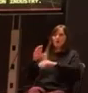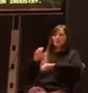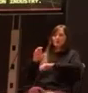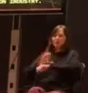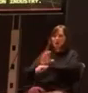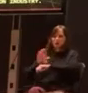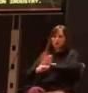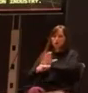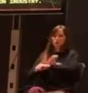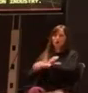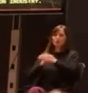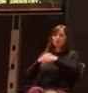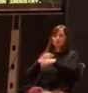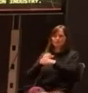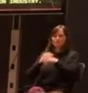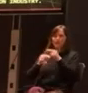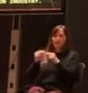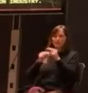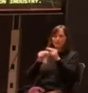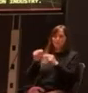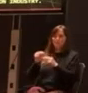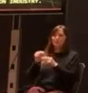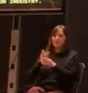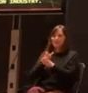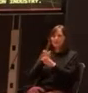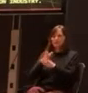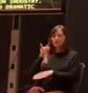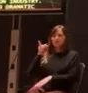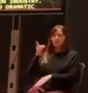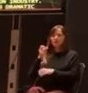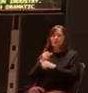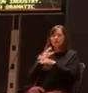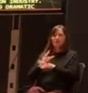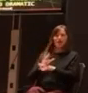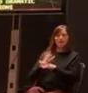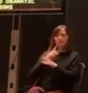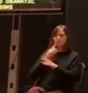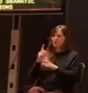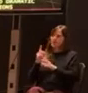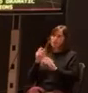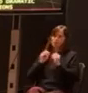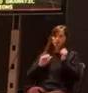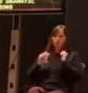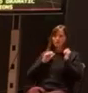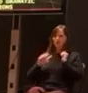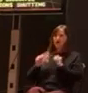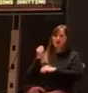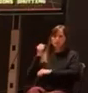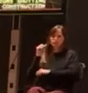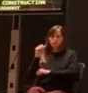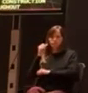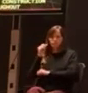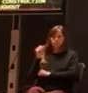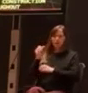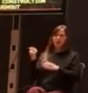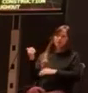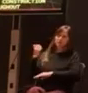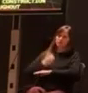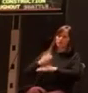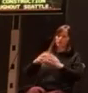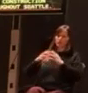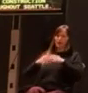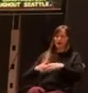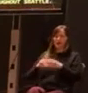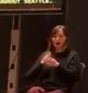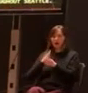dramatic demonstrations shutting down major construction sites throughout Seattle to